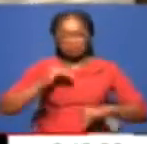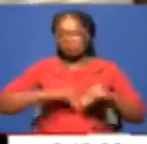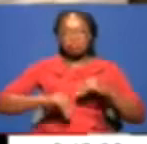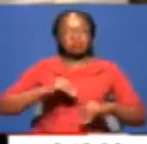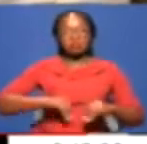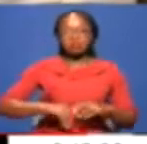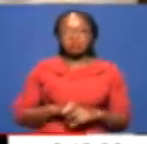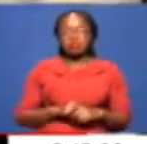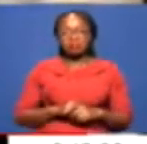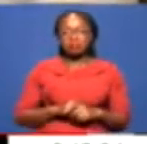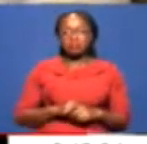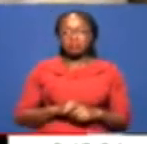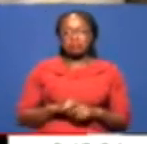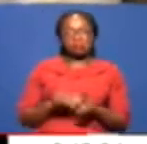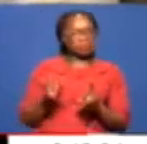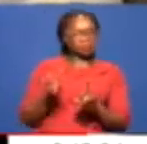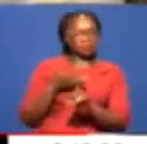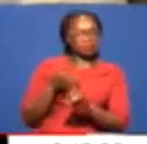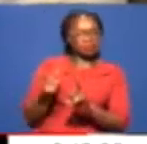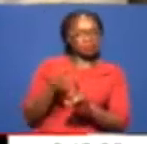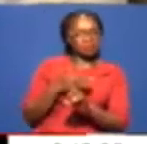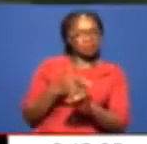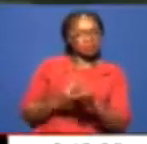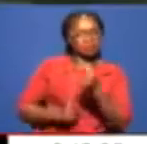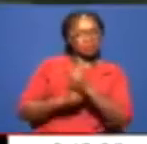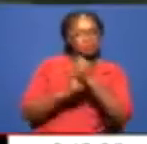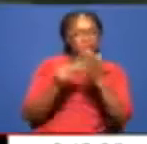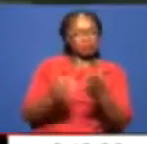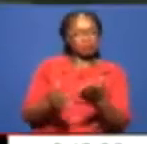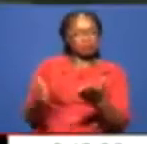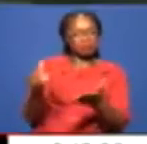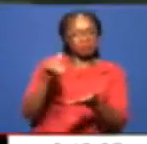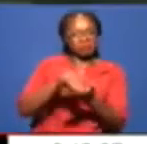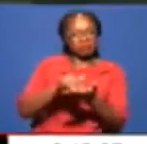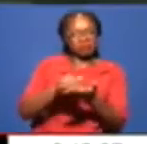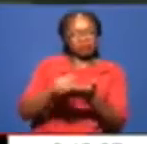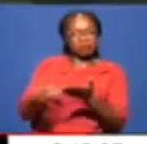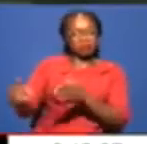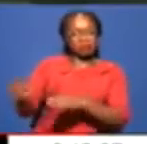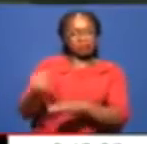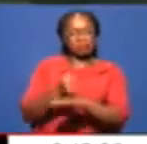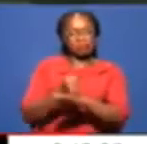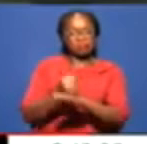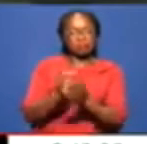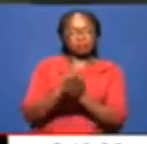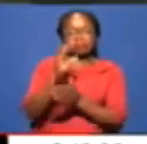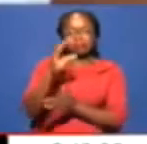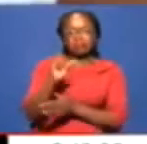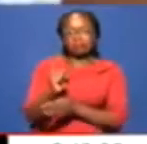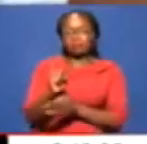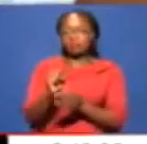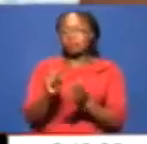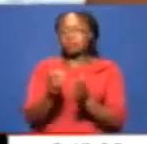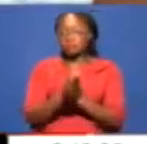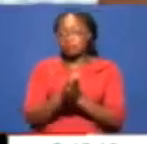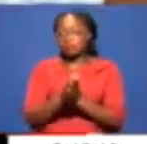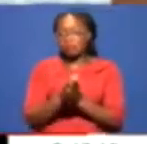To suit the donors, former President Moi appointed Richard Leakey as cabinet secretary and head of civil service